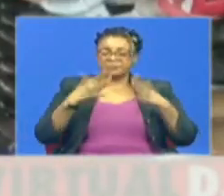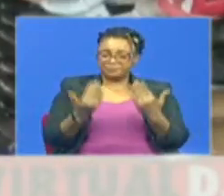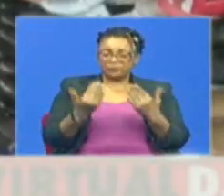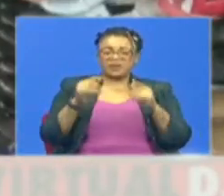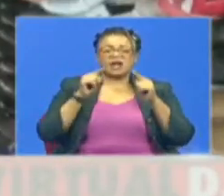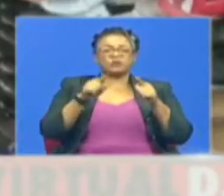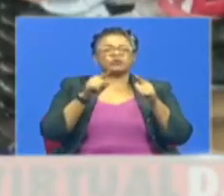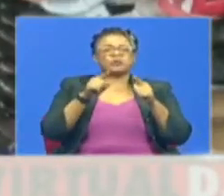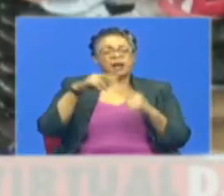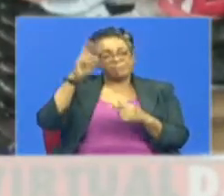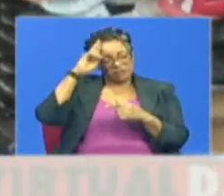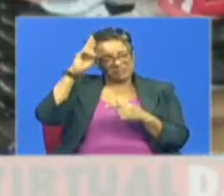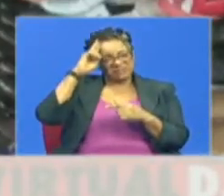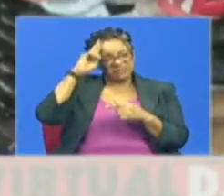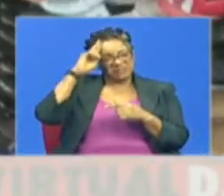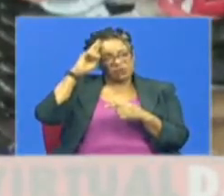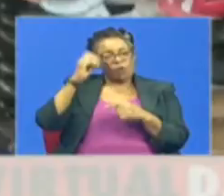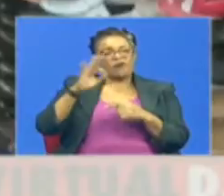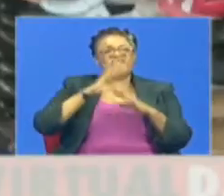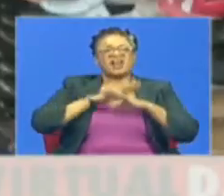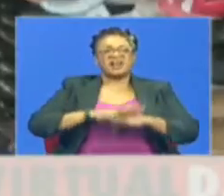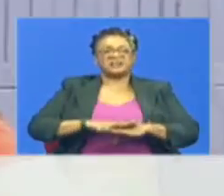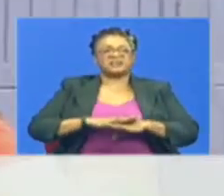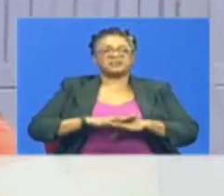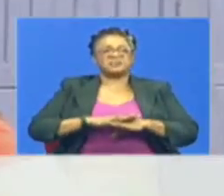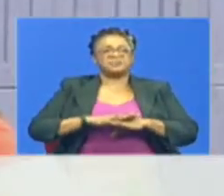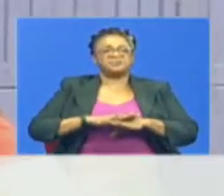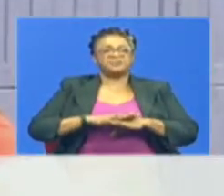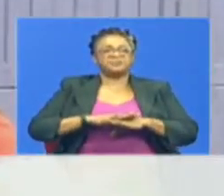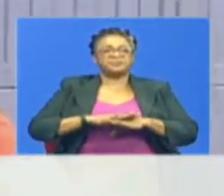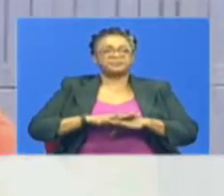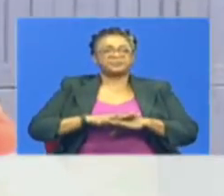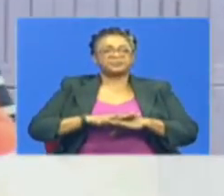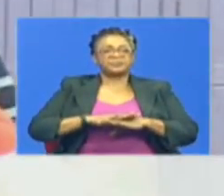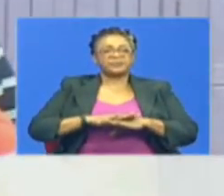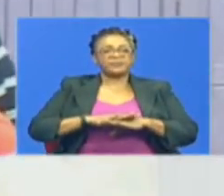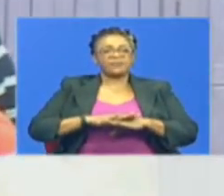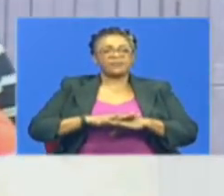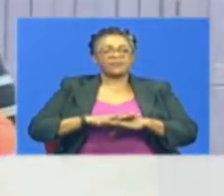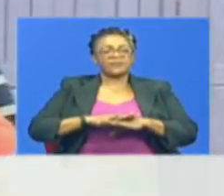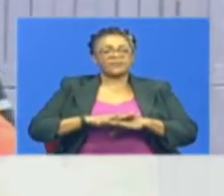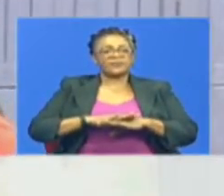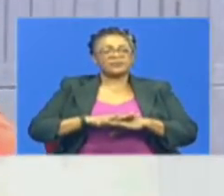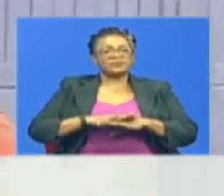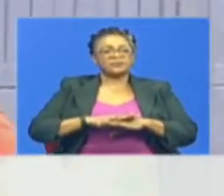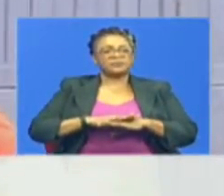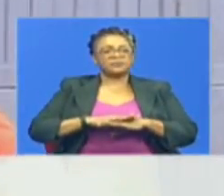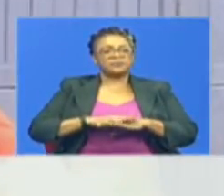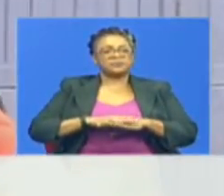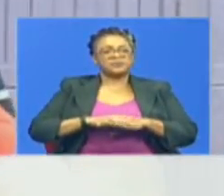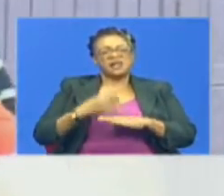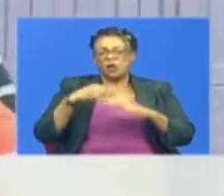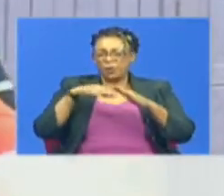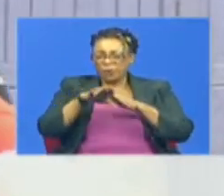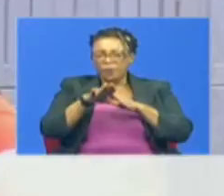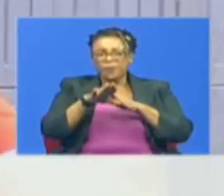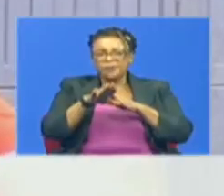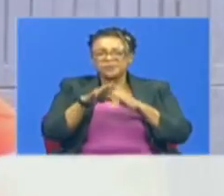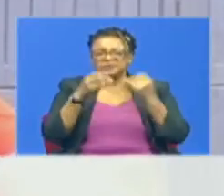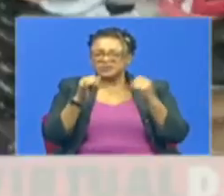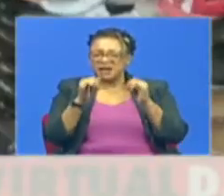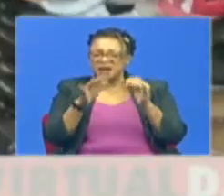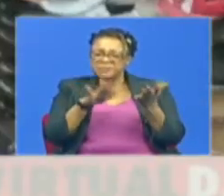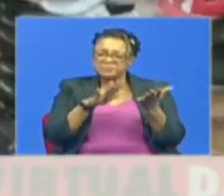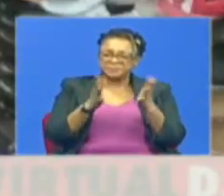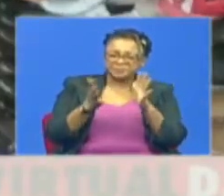police of laxity. Wanatembelea maduka ya M-Pesa sana na wanapima jinsi ambao